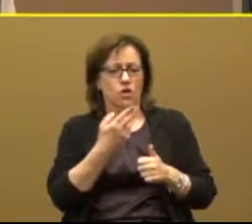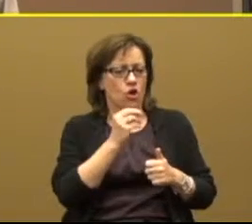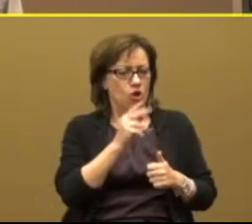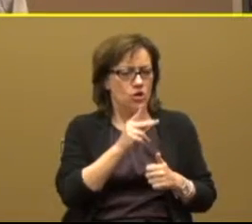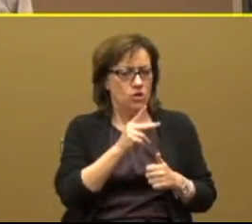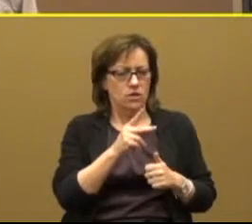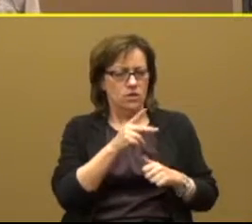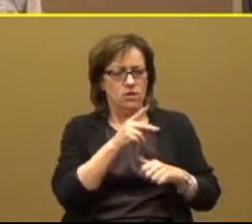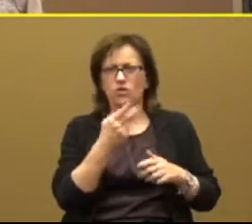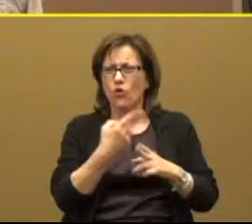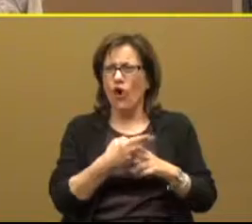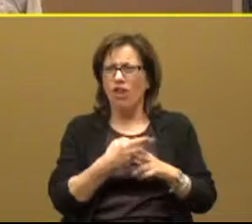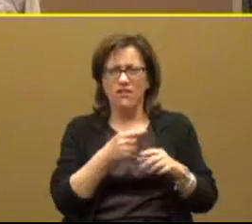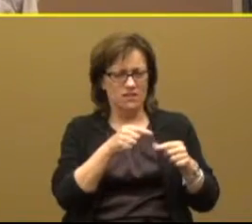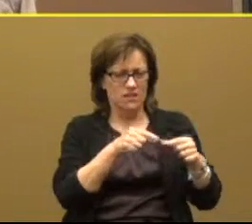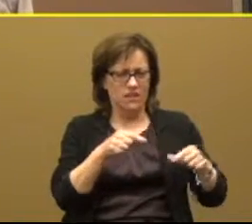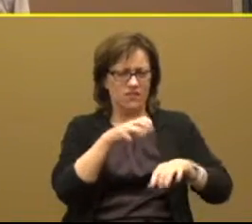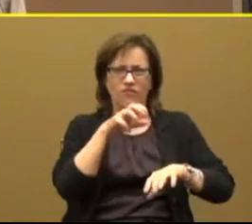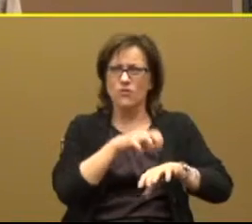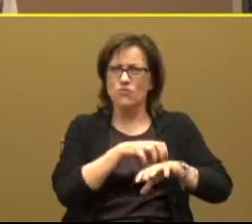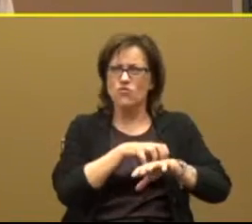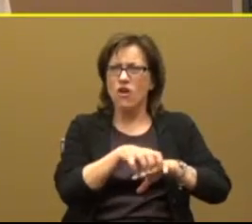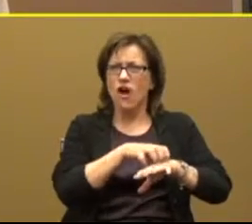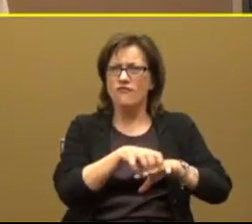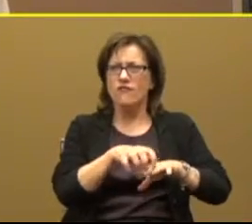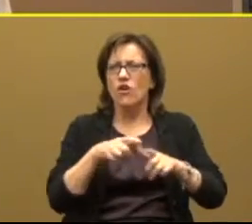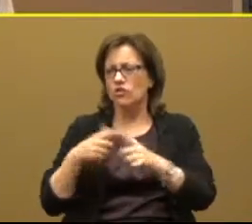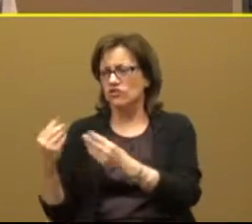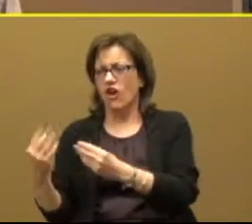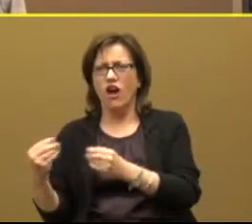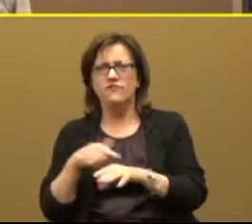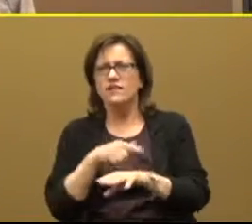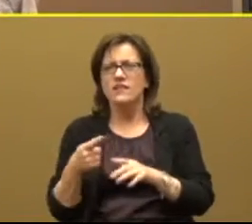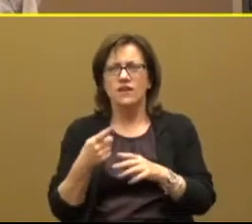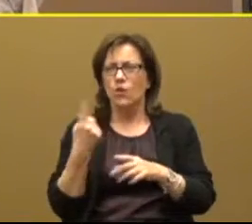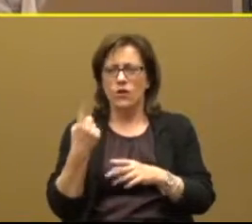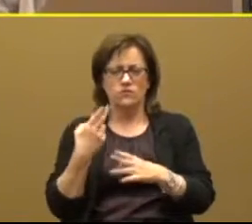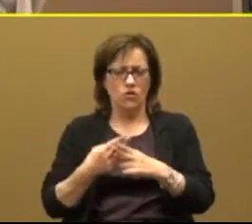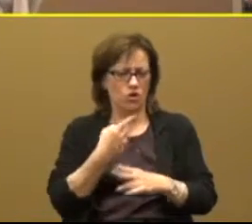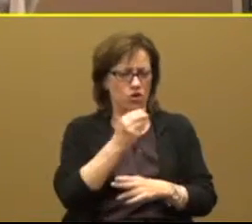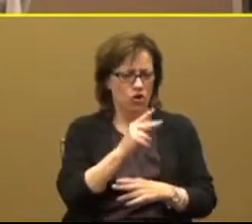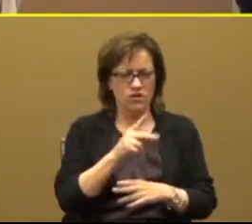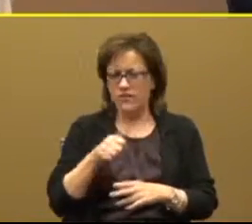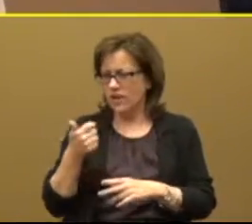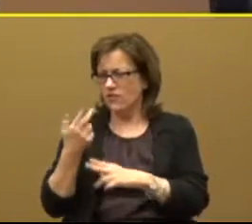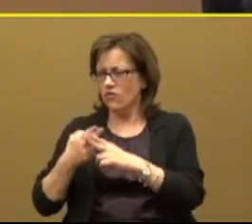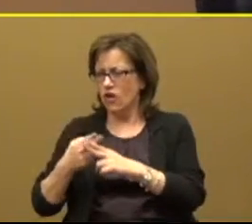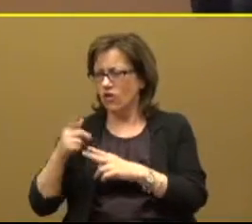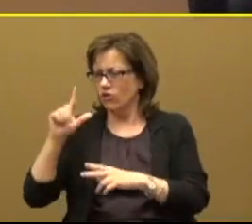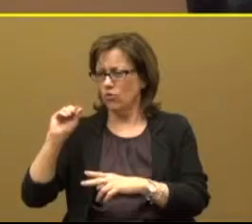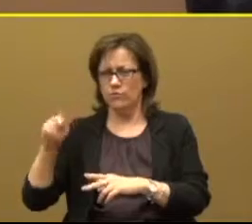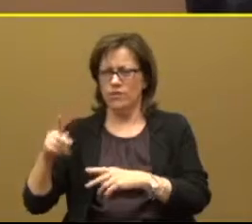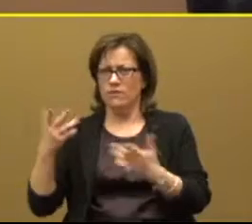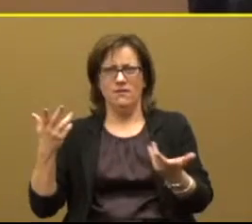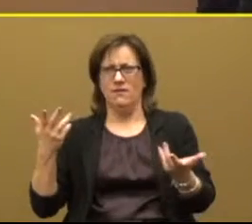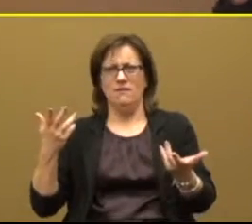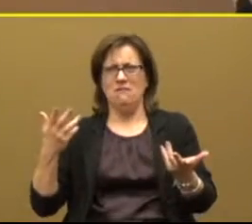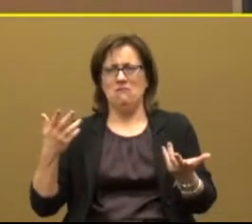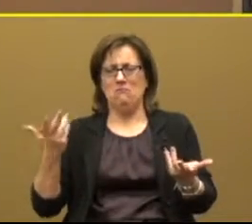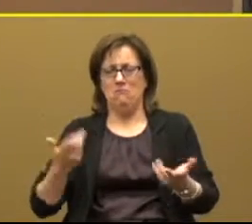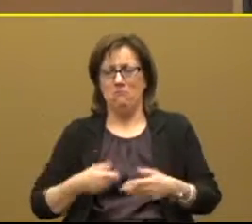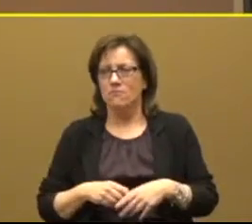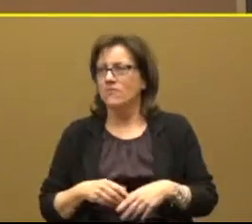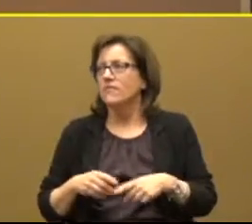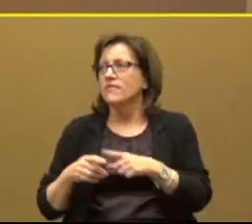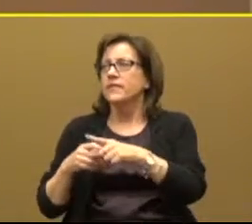loop. Do you guys? Okay, good to know. Neither do you. I think it's hard. I think the hook's the hard. Hook